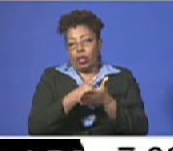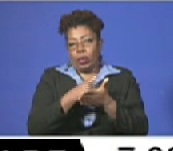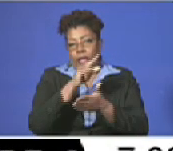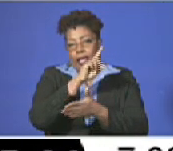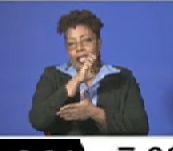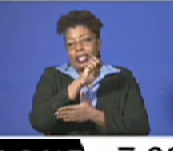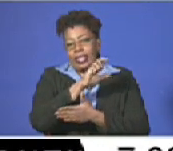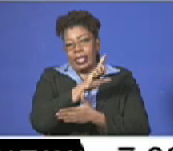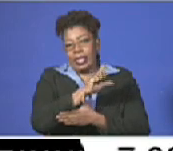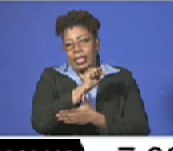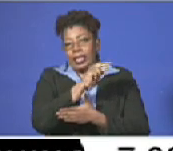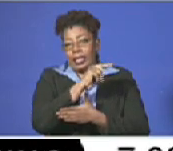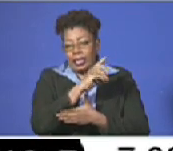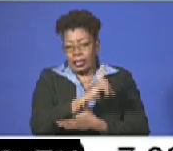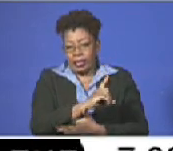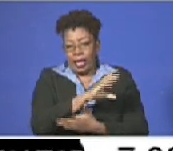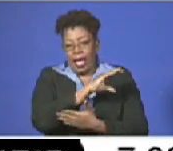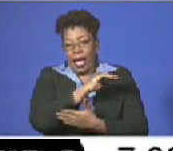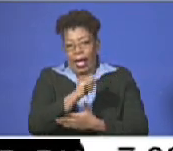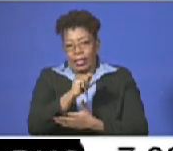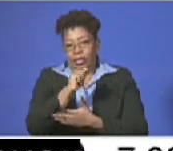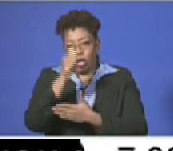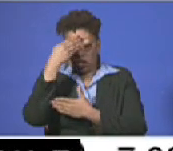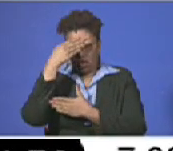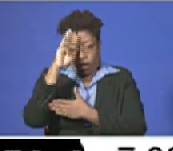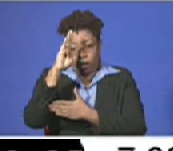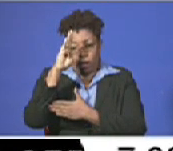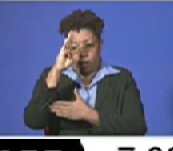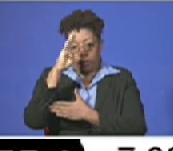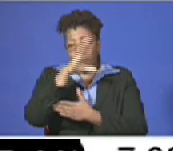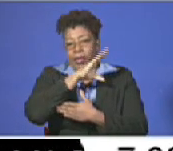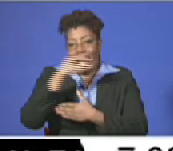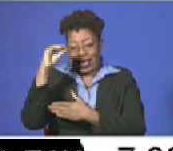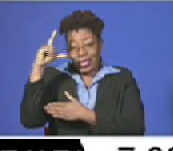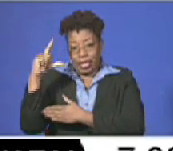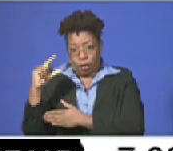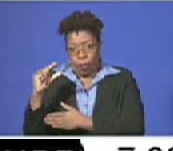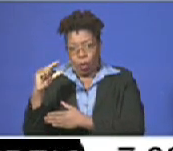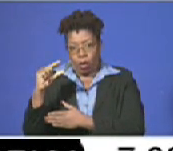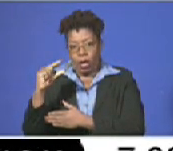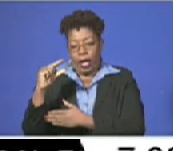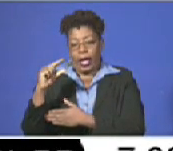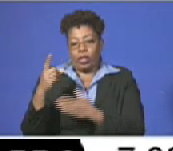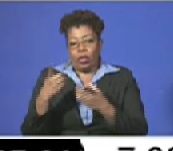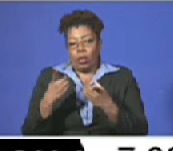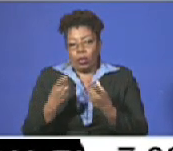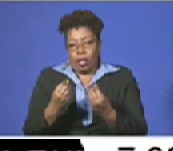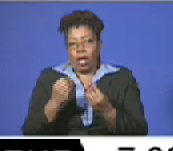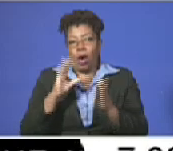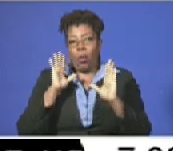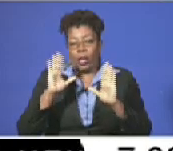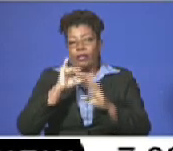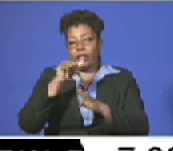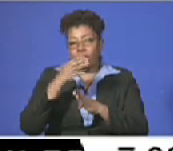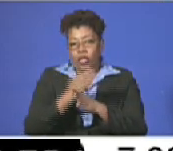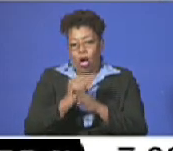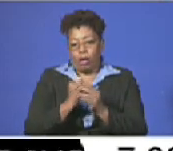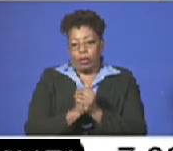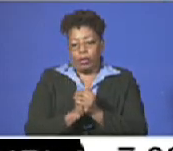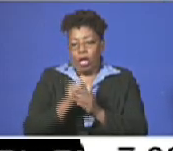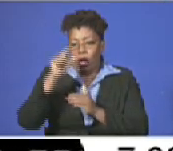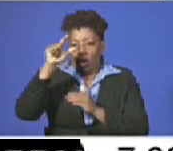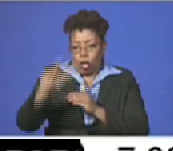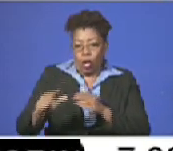others, and Australia and Singapore, where persons would have done an exceptional job. With consistently low